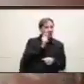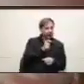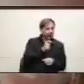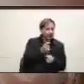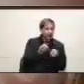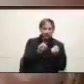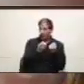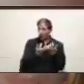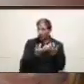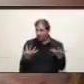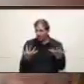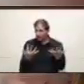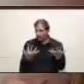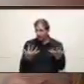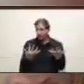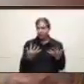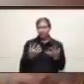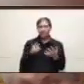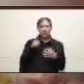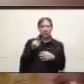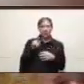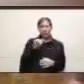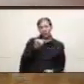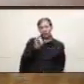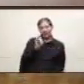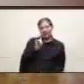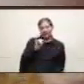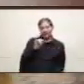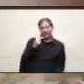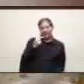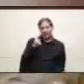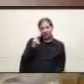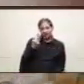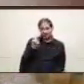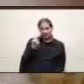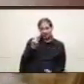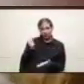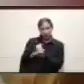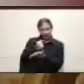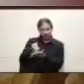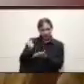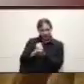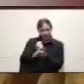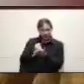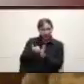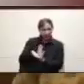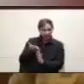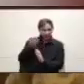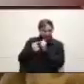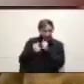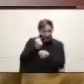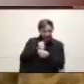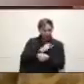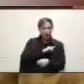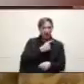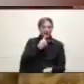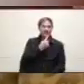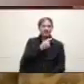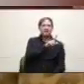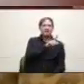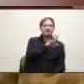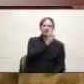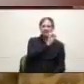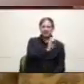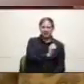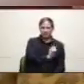that? Your indigent register, is that updated yearly? I heard someone saying earlier that you are 75% rural,